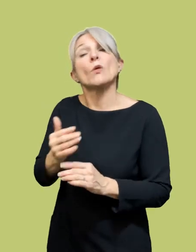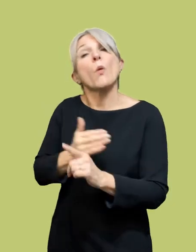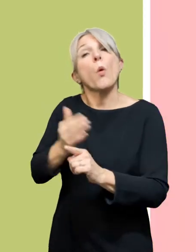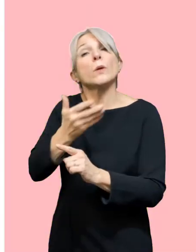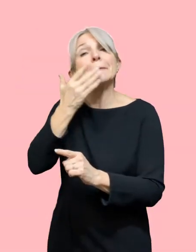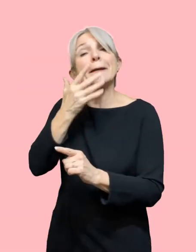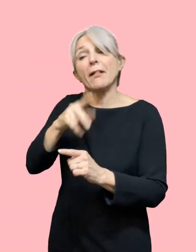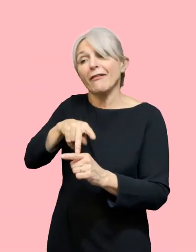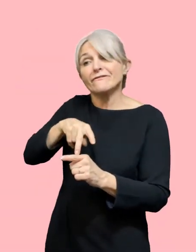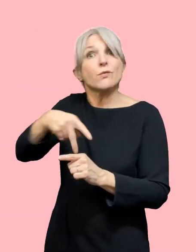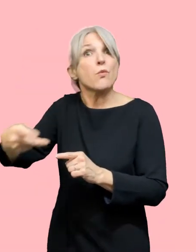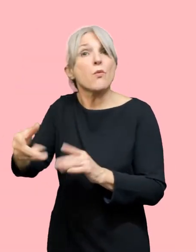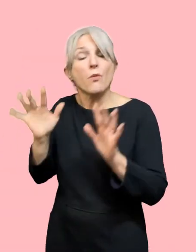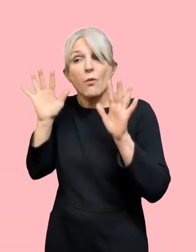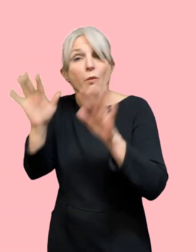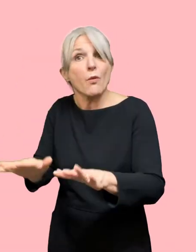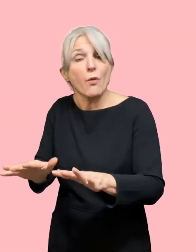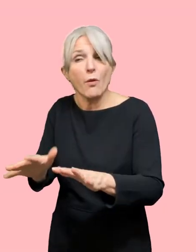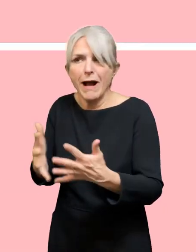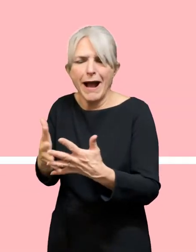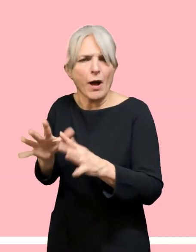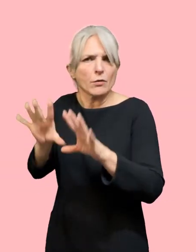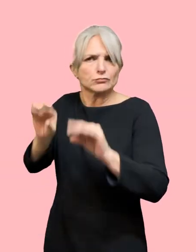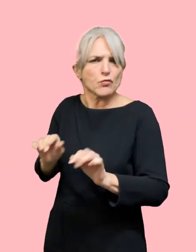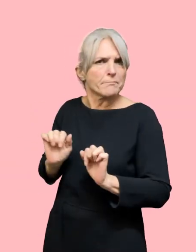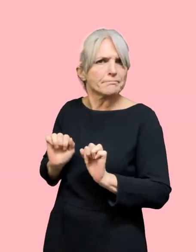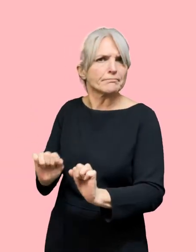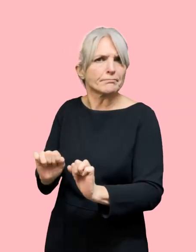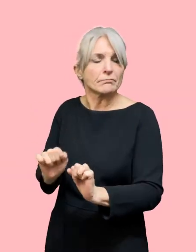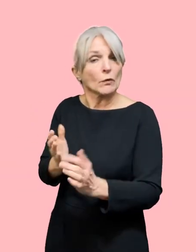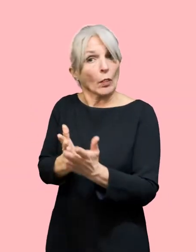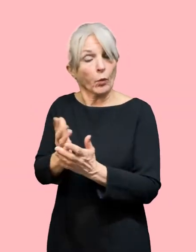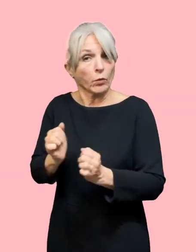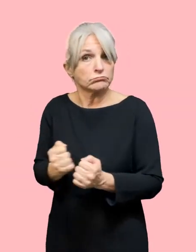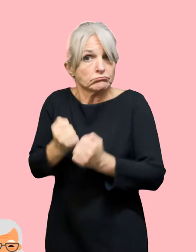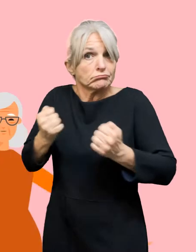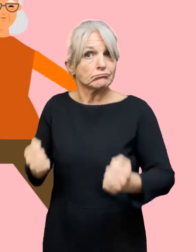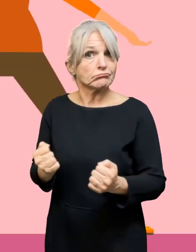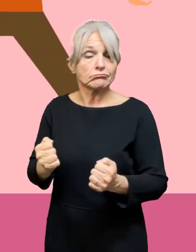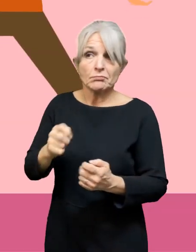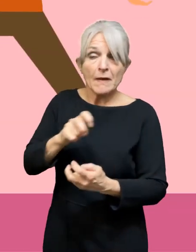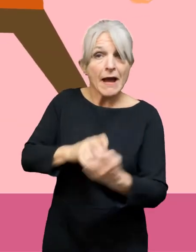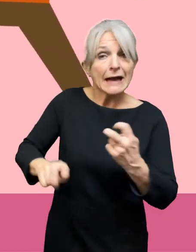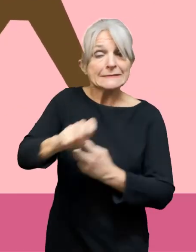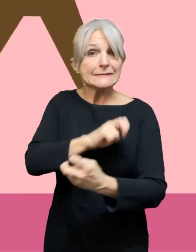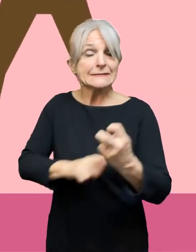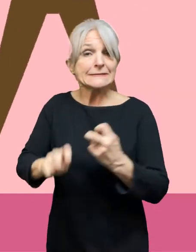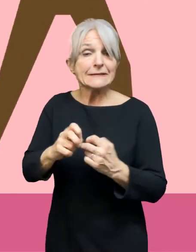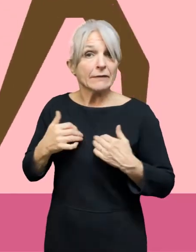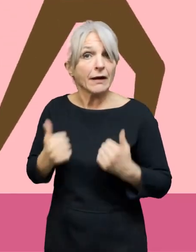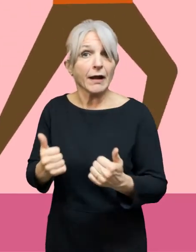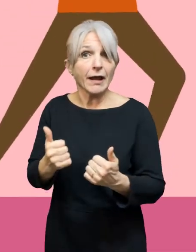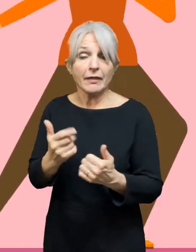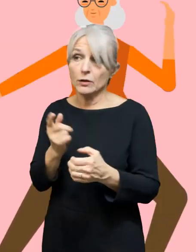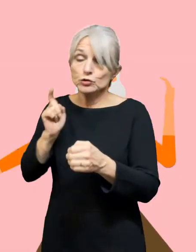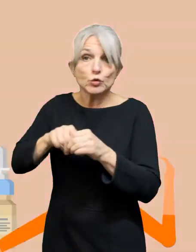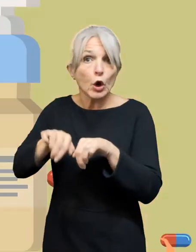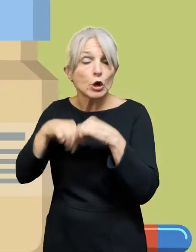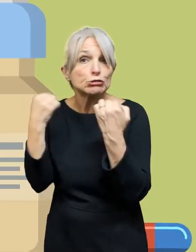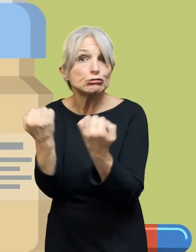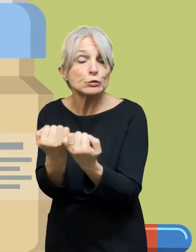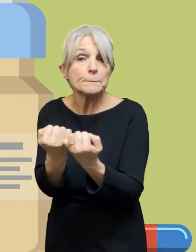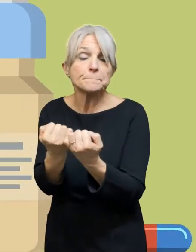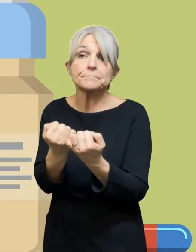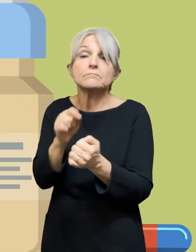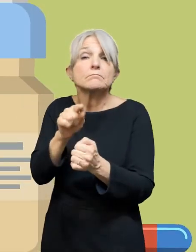Get active and stay strong and healthy. Join an activity group. Check your